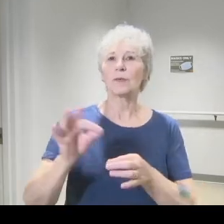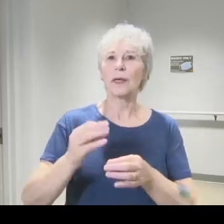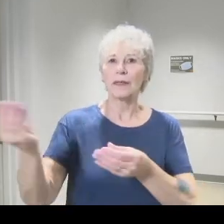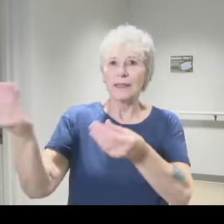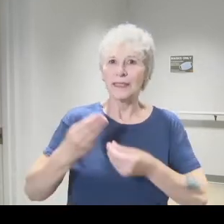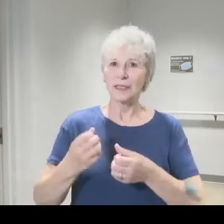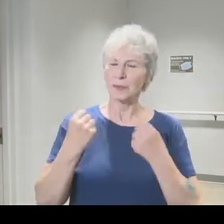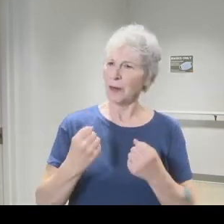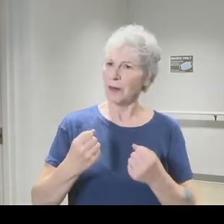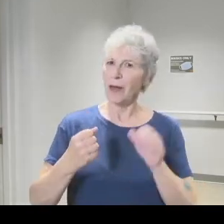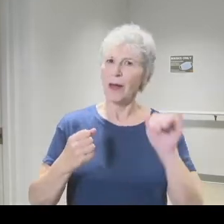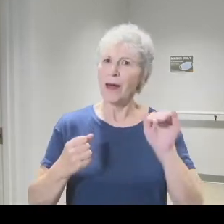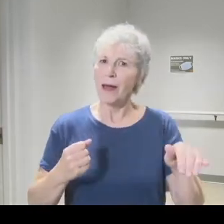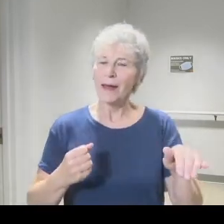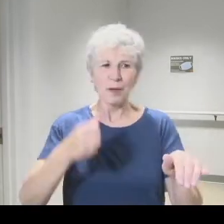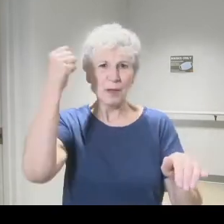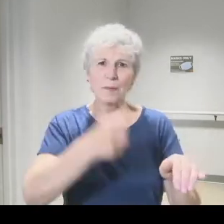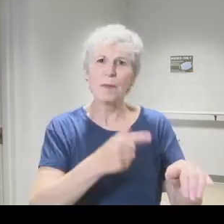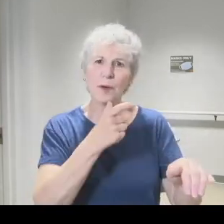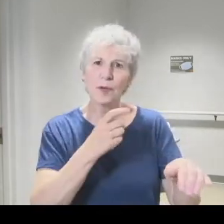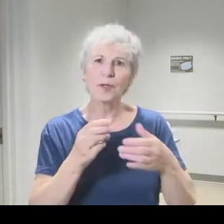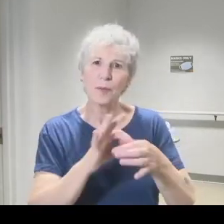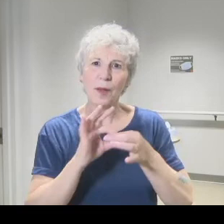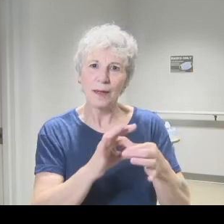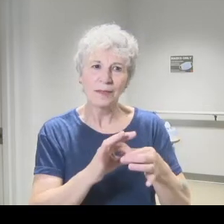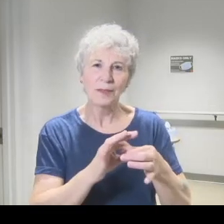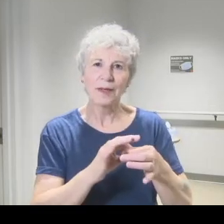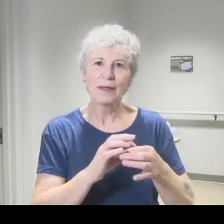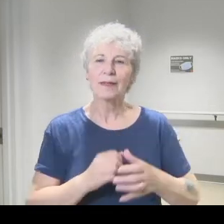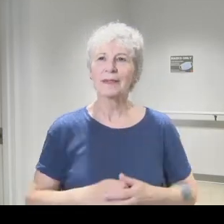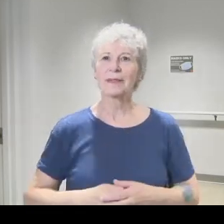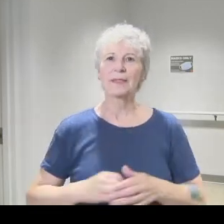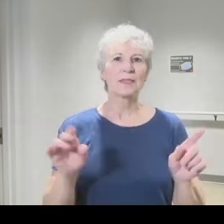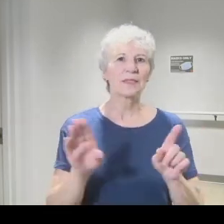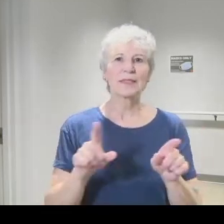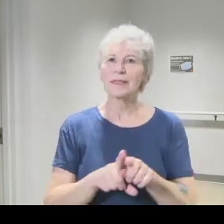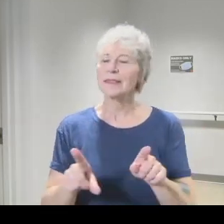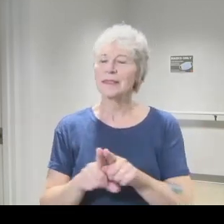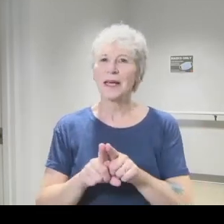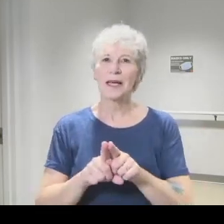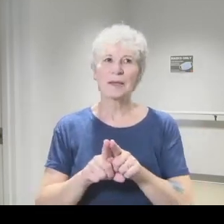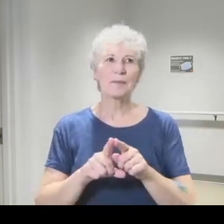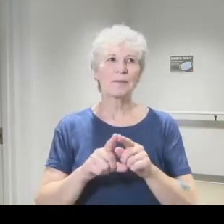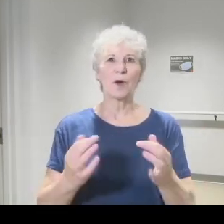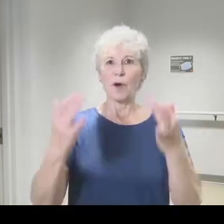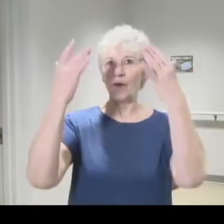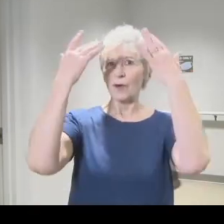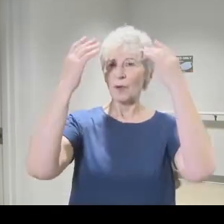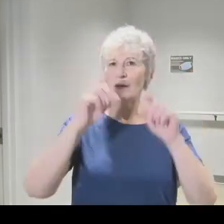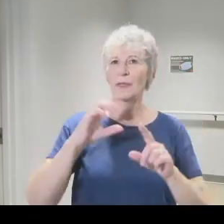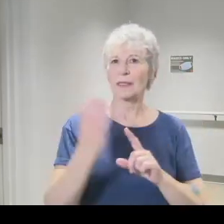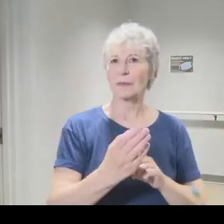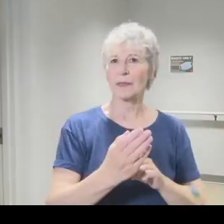we are in Christ. Same IMAX theater, same overwhelming experience, except the overwhelming is what God is doing in